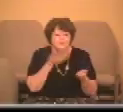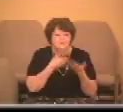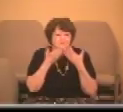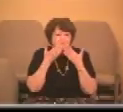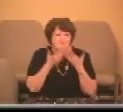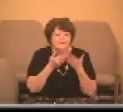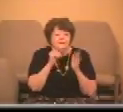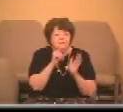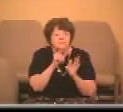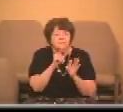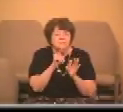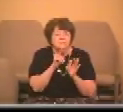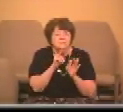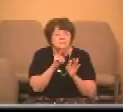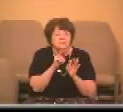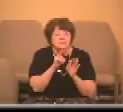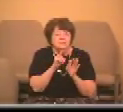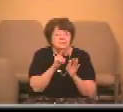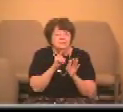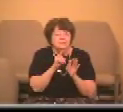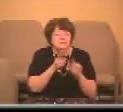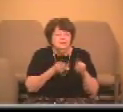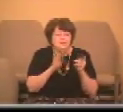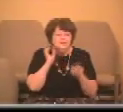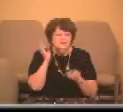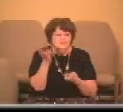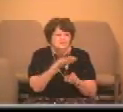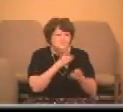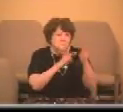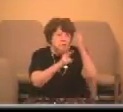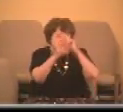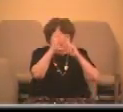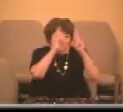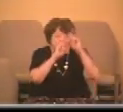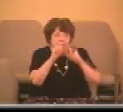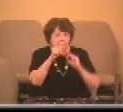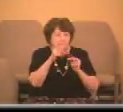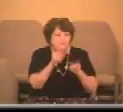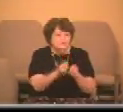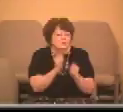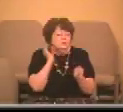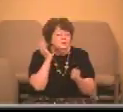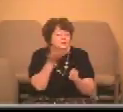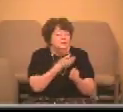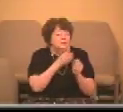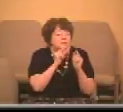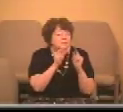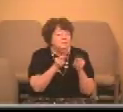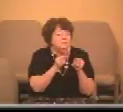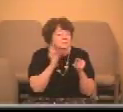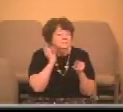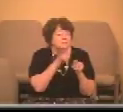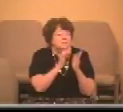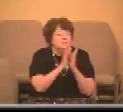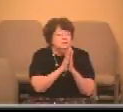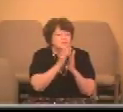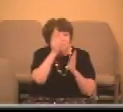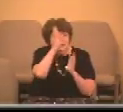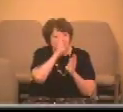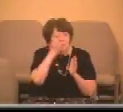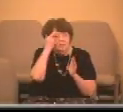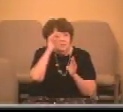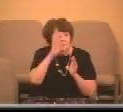you, as we honor you with these gifts. We pray, God, for your